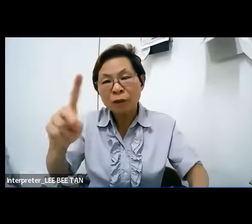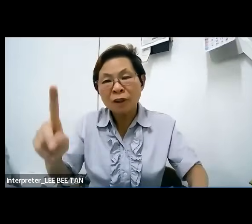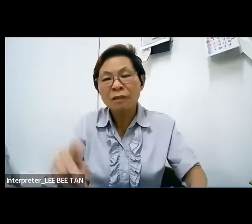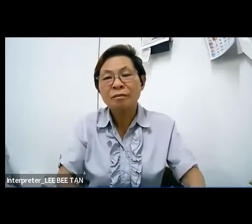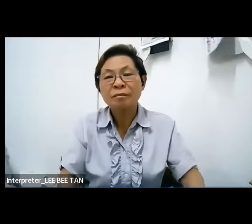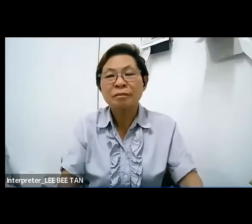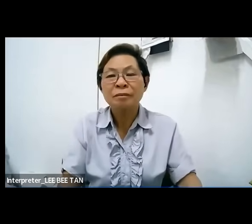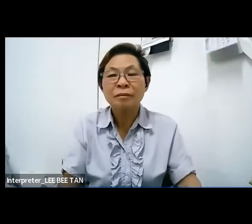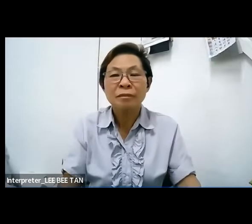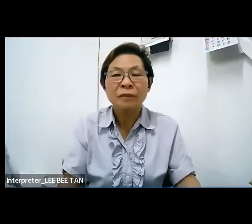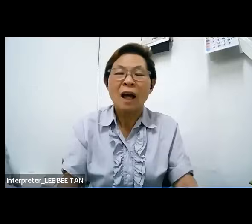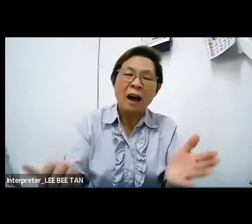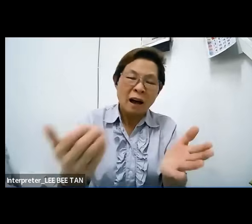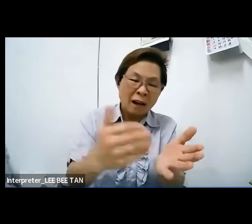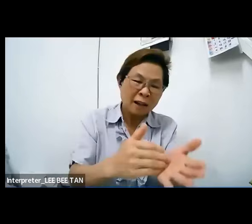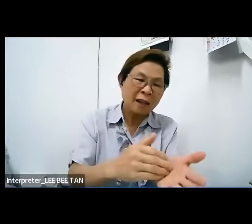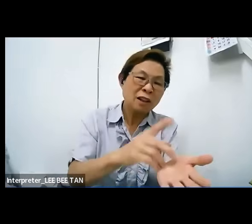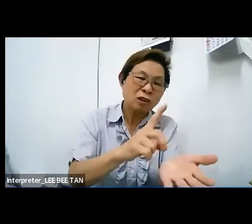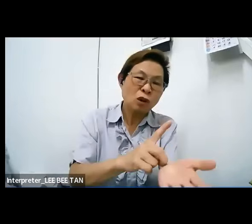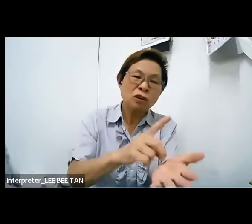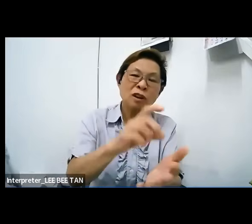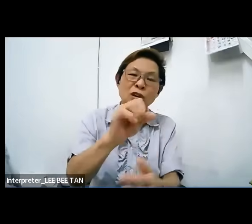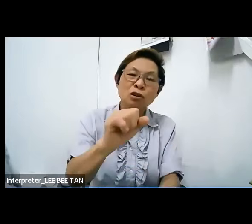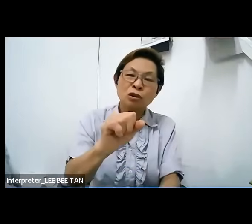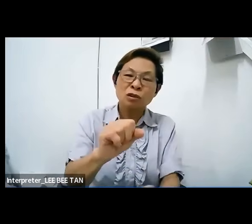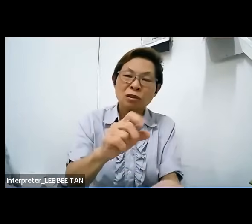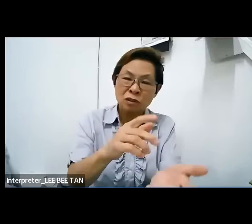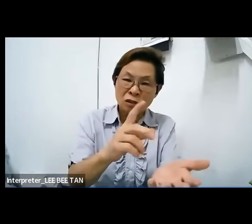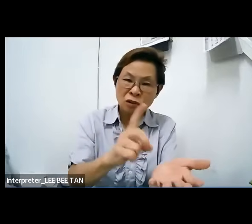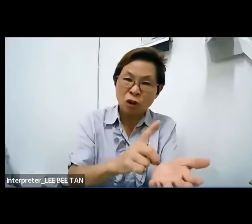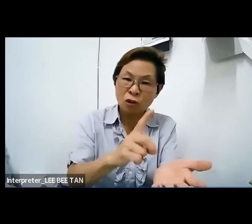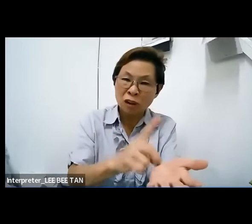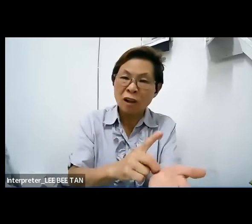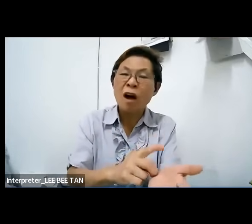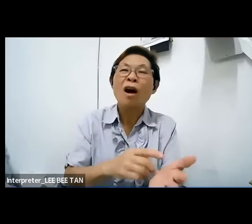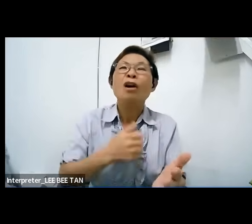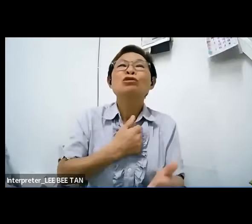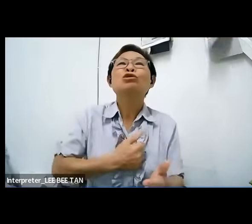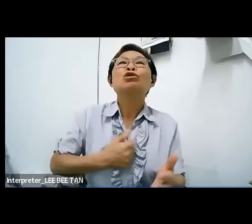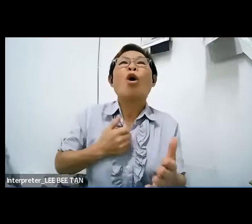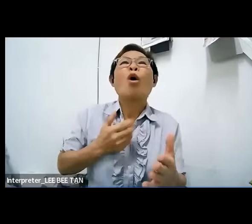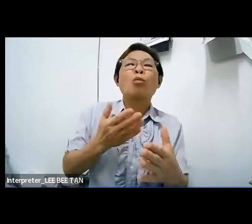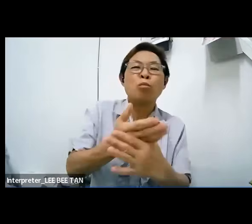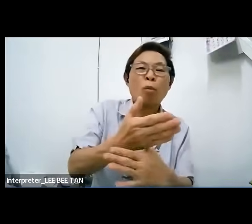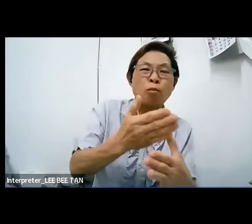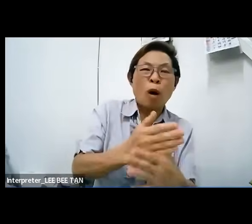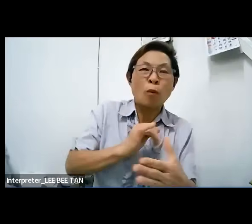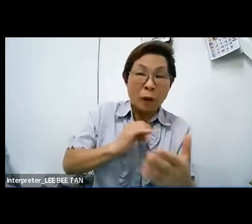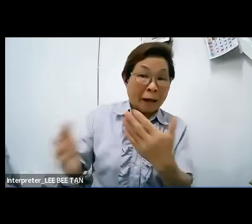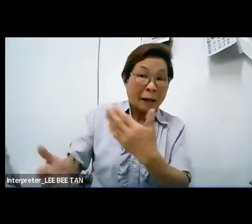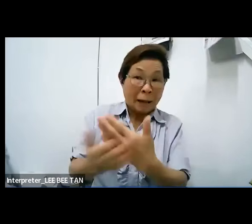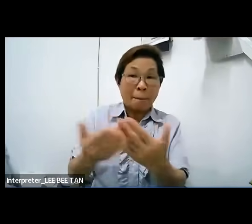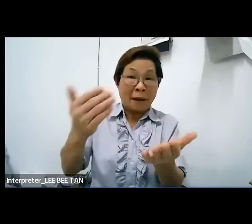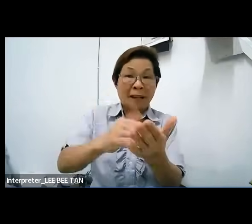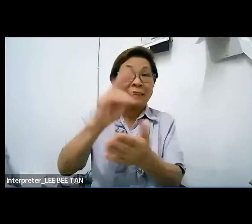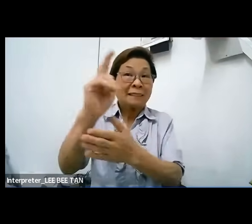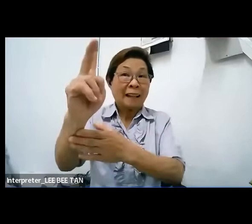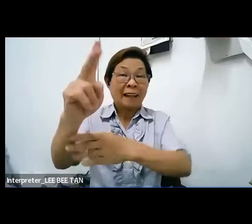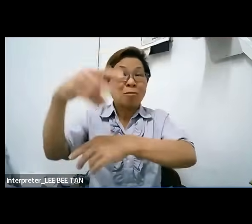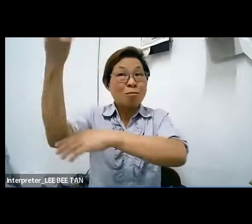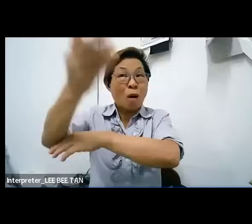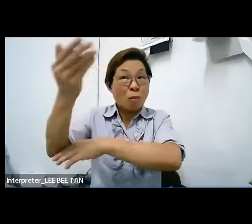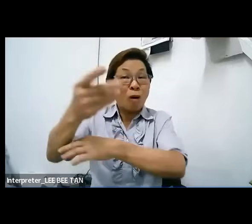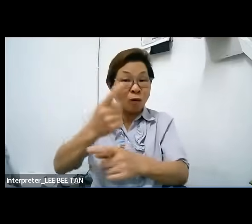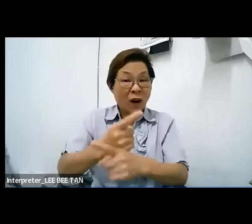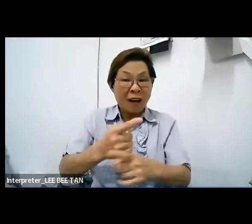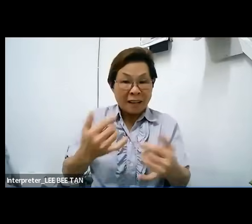education. Once again, Dr. Lau, my apologies for interjecting. We have to I will come back with you for the second session. But